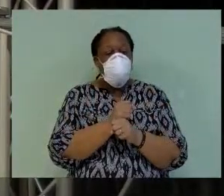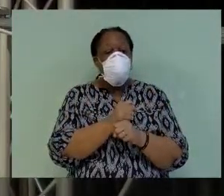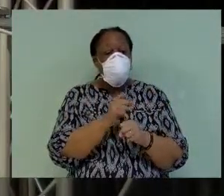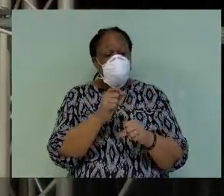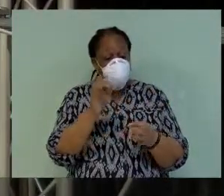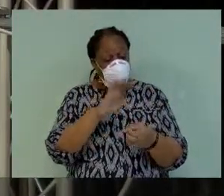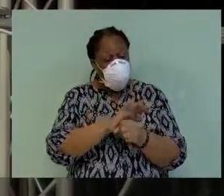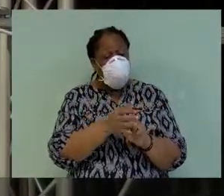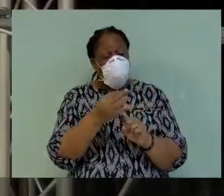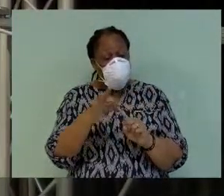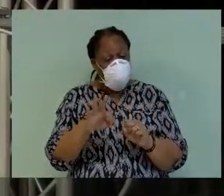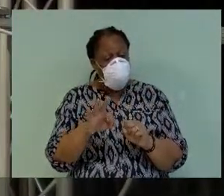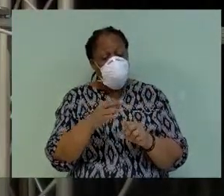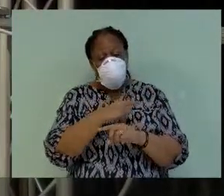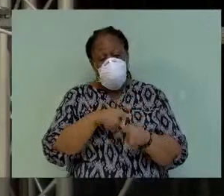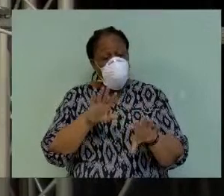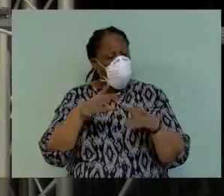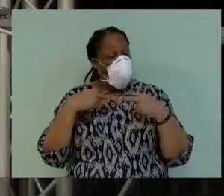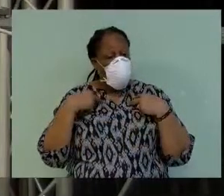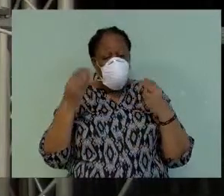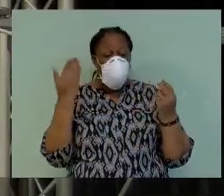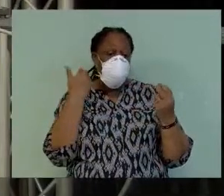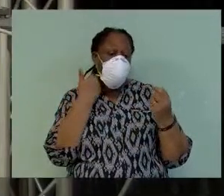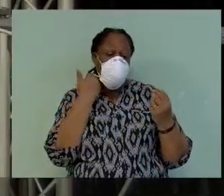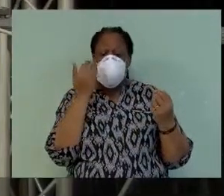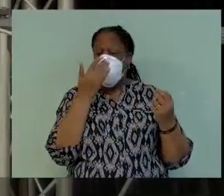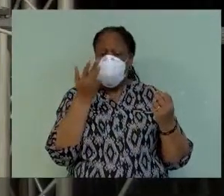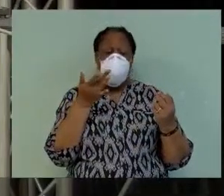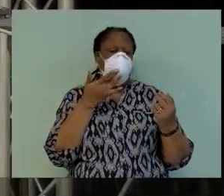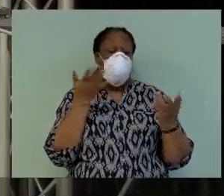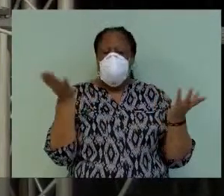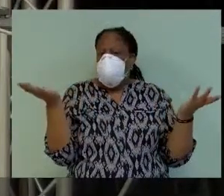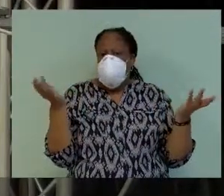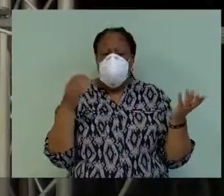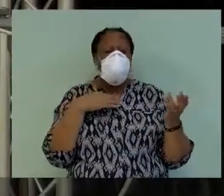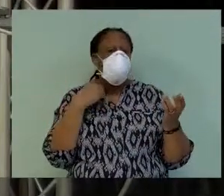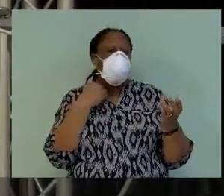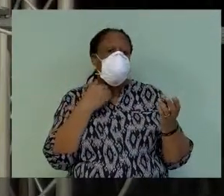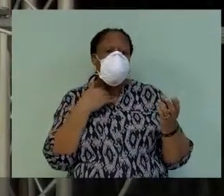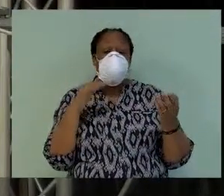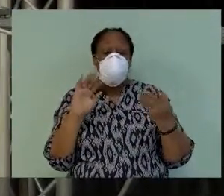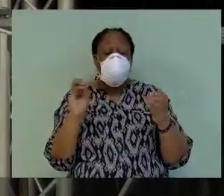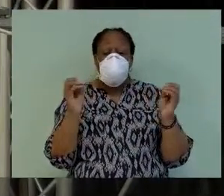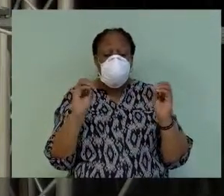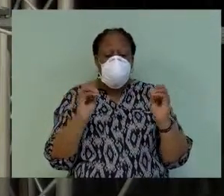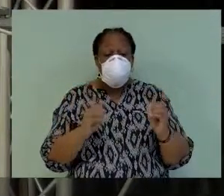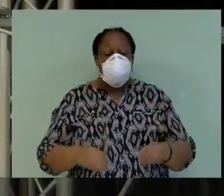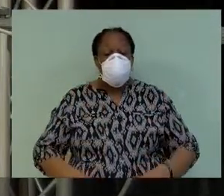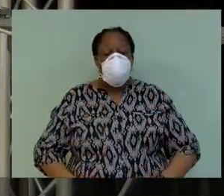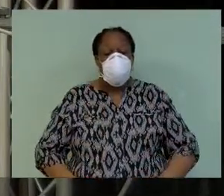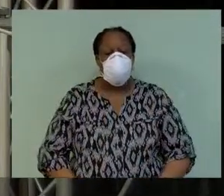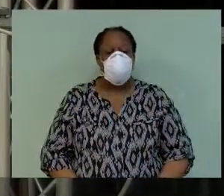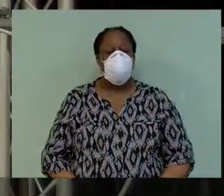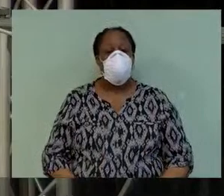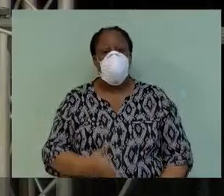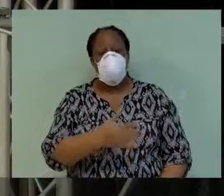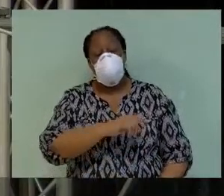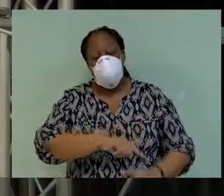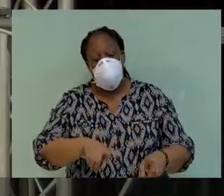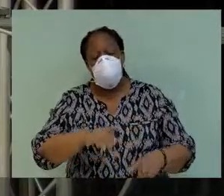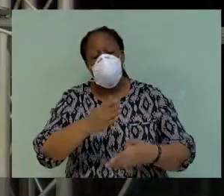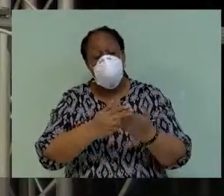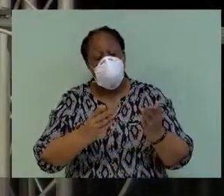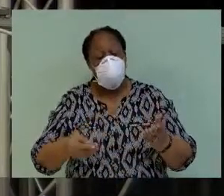or persons who are asymptomatic but have the infection, and these two persons could also be spreading the